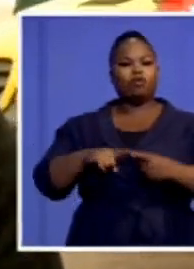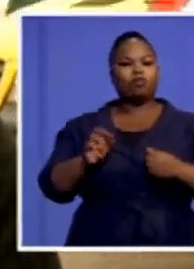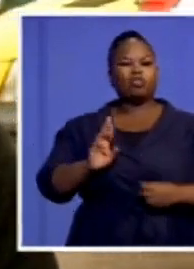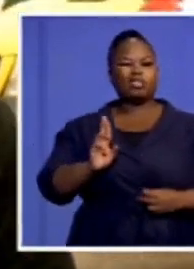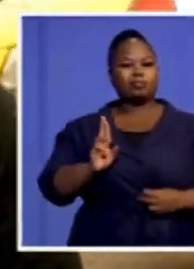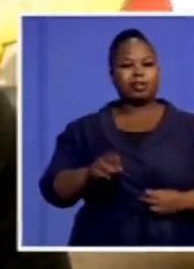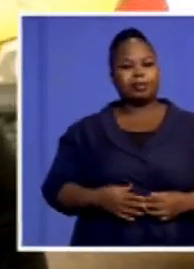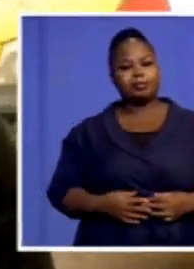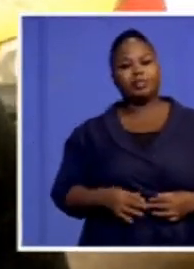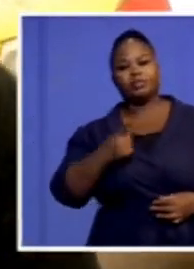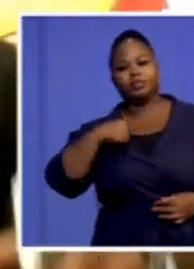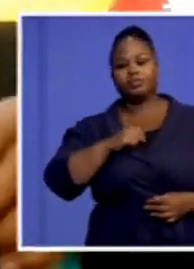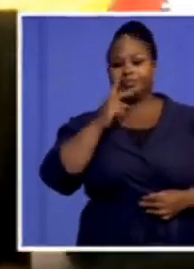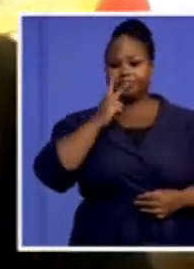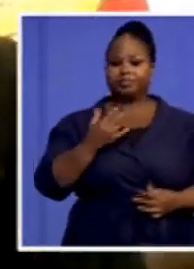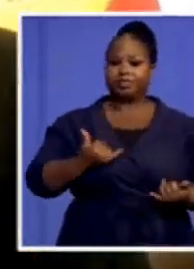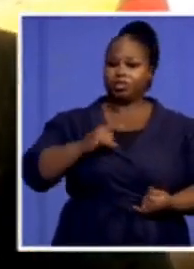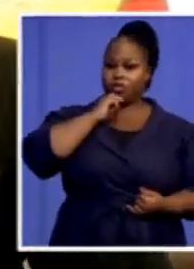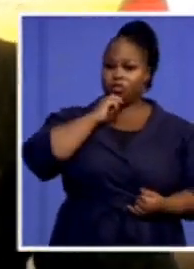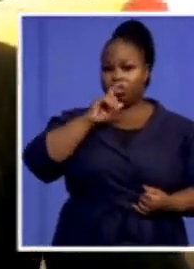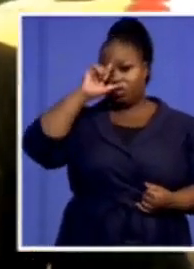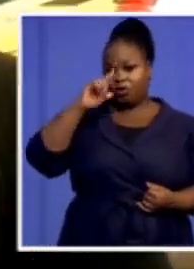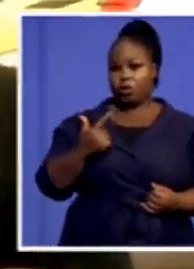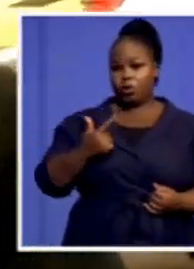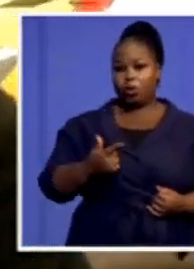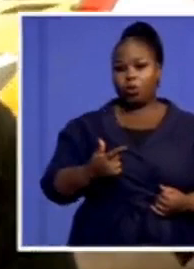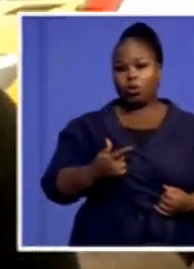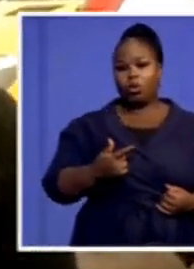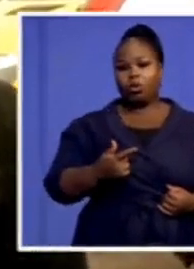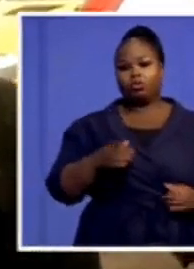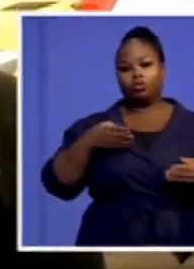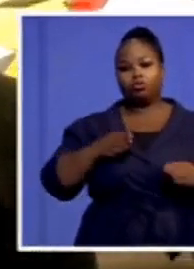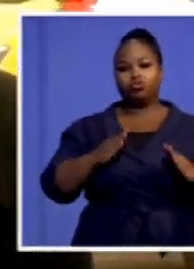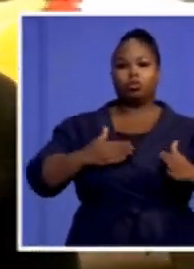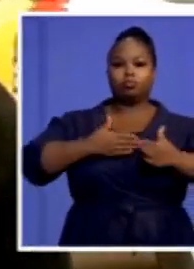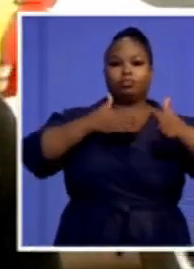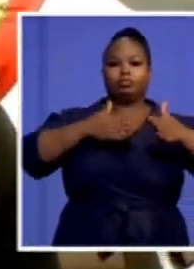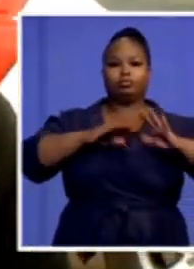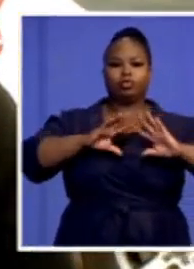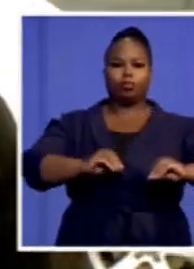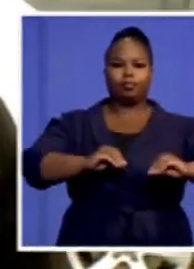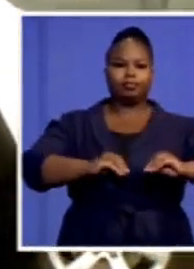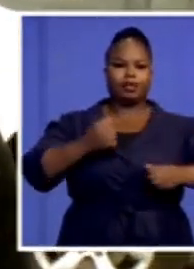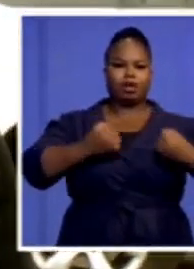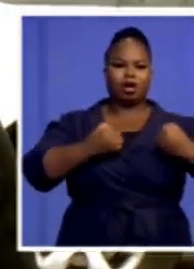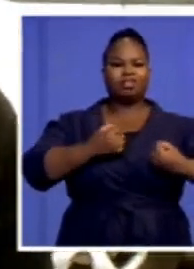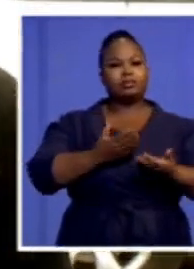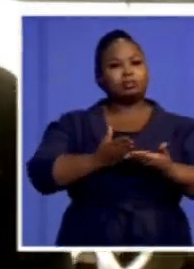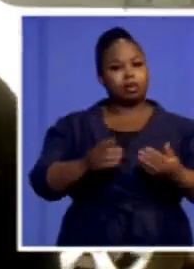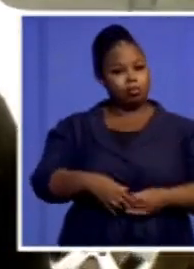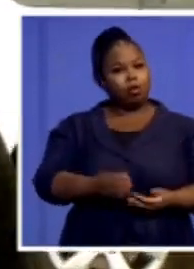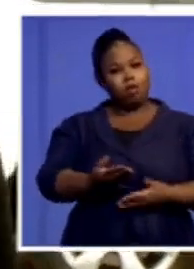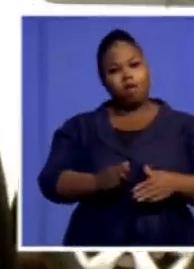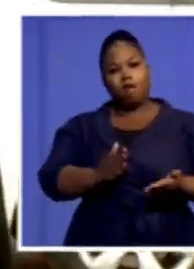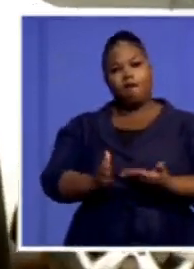7 a.m. when the roadblock commenced, there's been several vehicles that have been pulled over. Some have been slapped